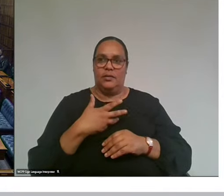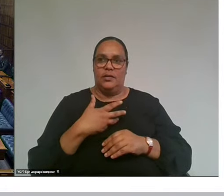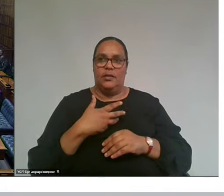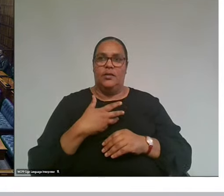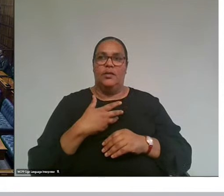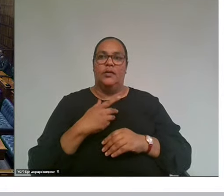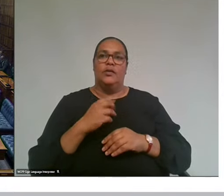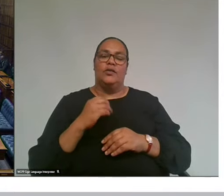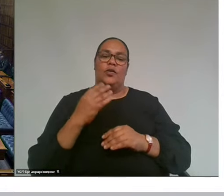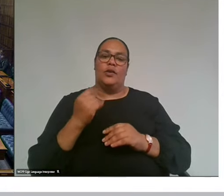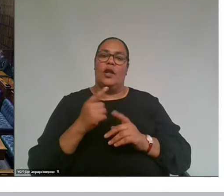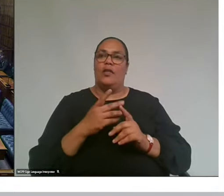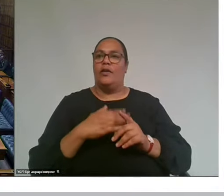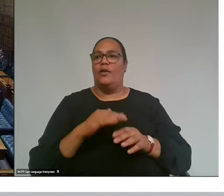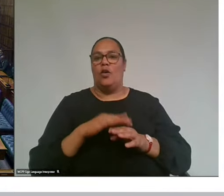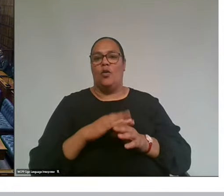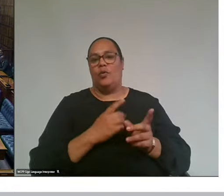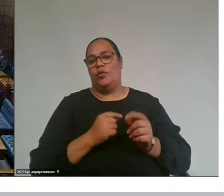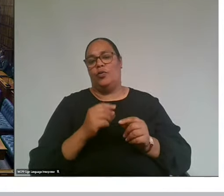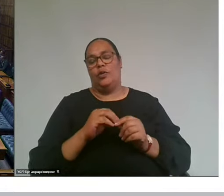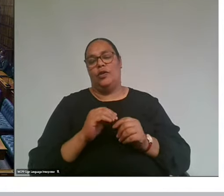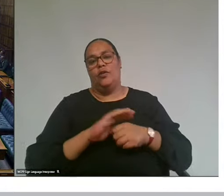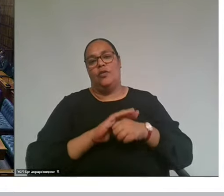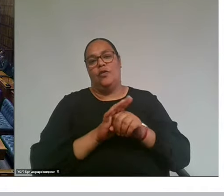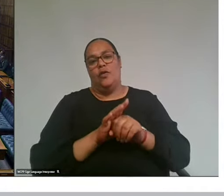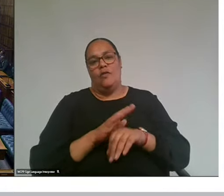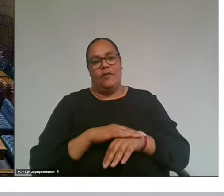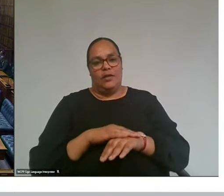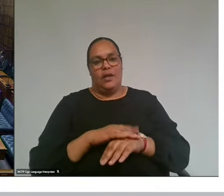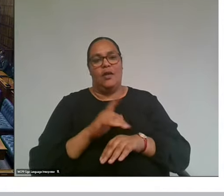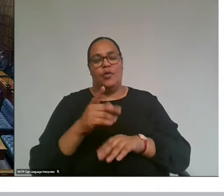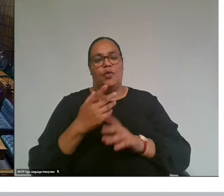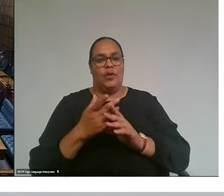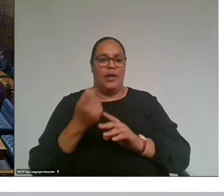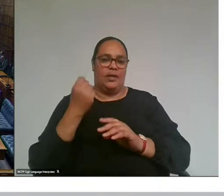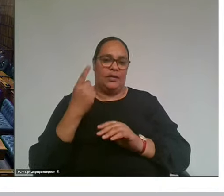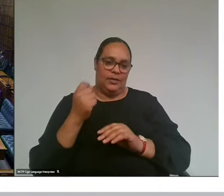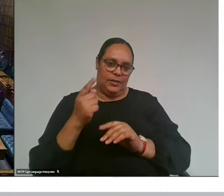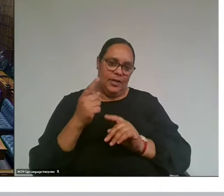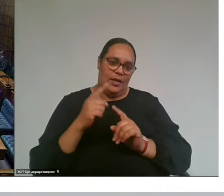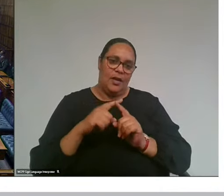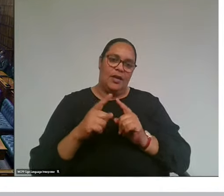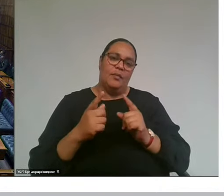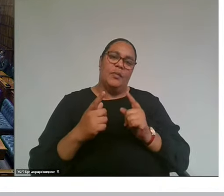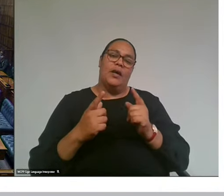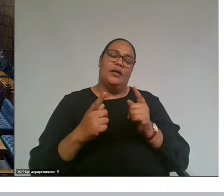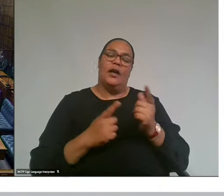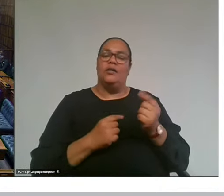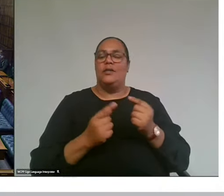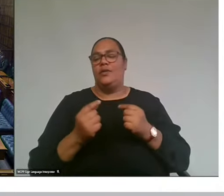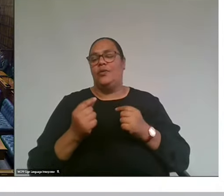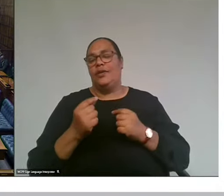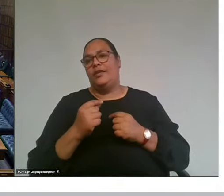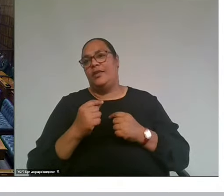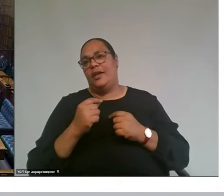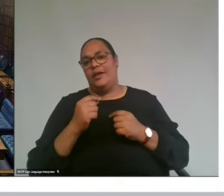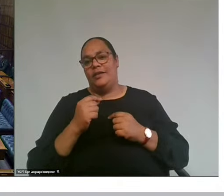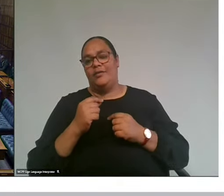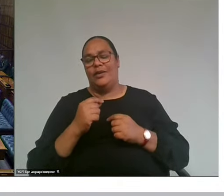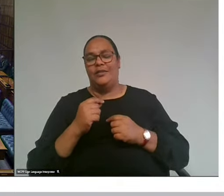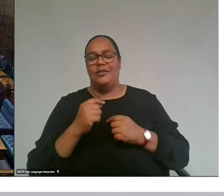uh they discontinued this during the C period which one could understand uh but now they haven't